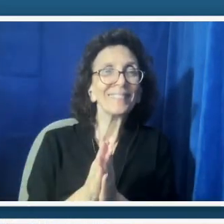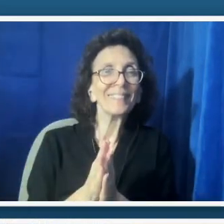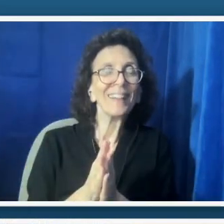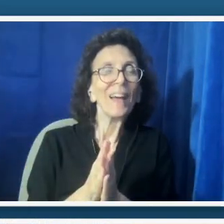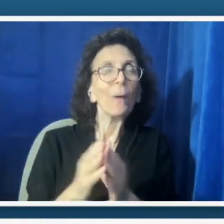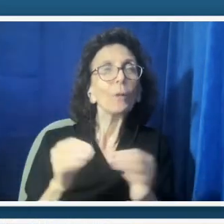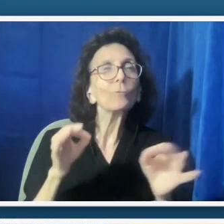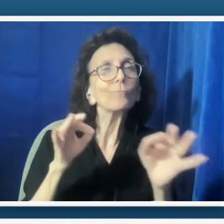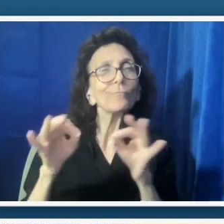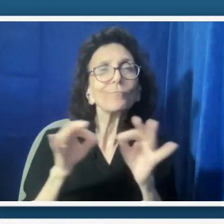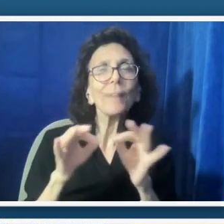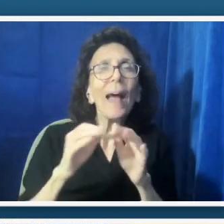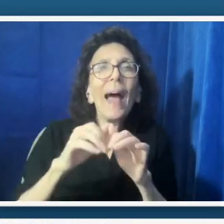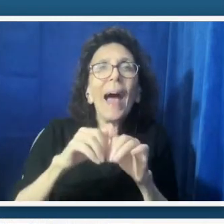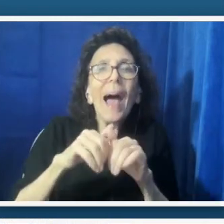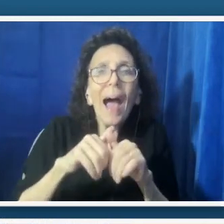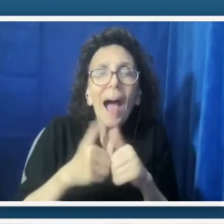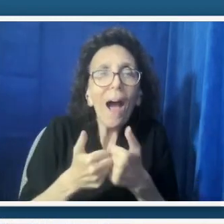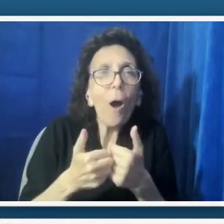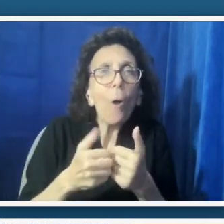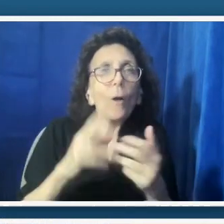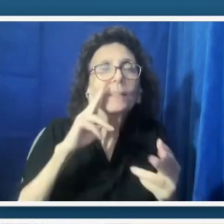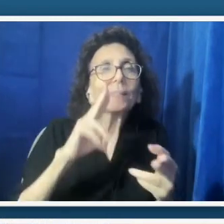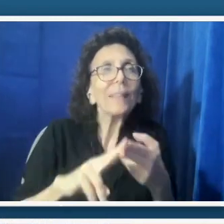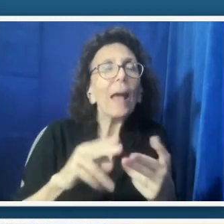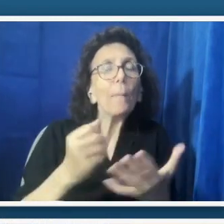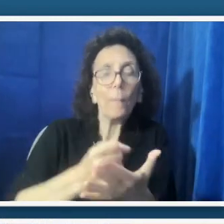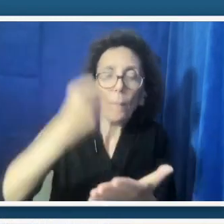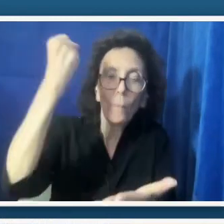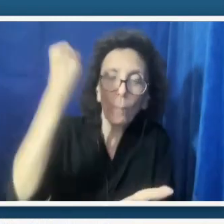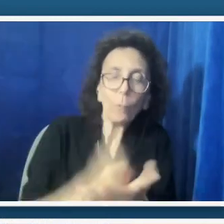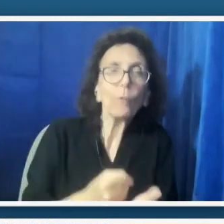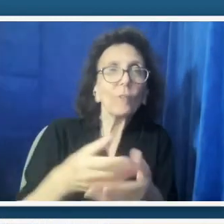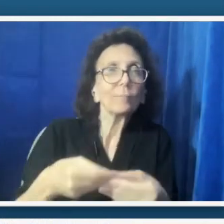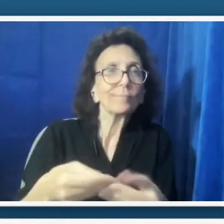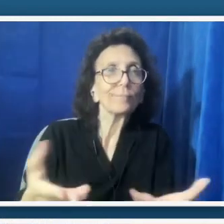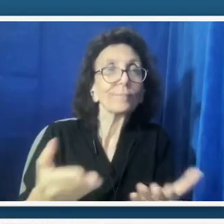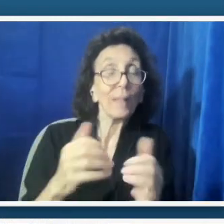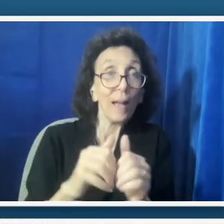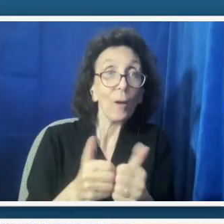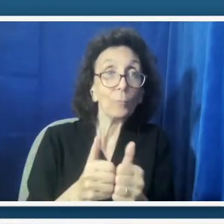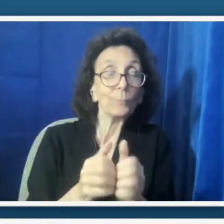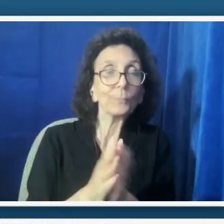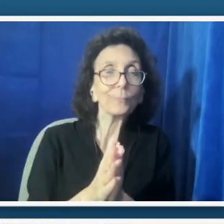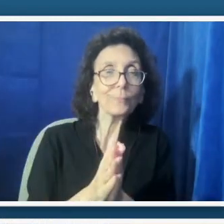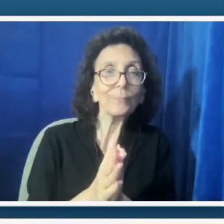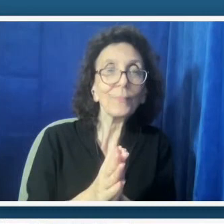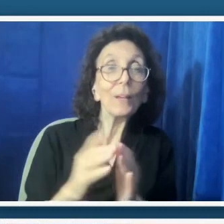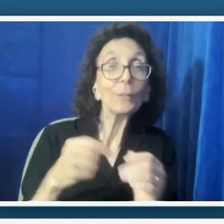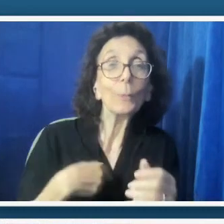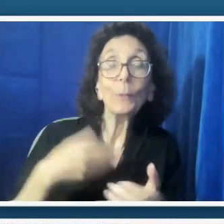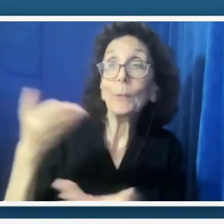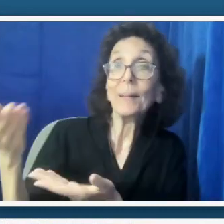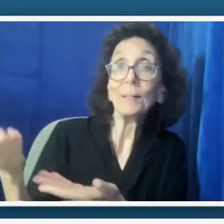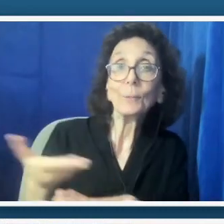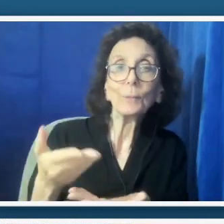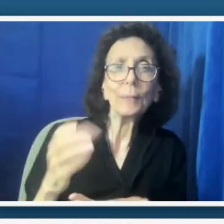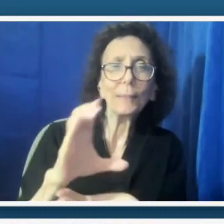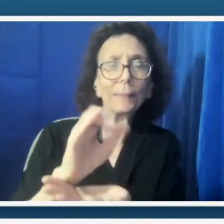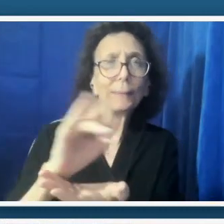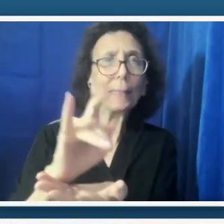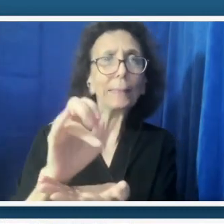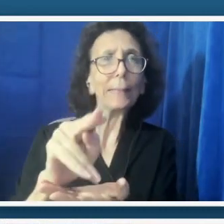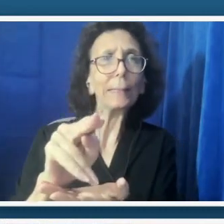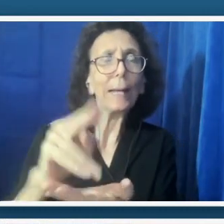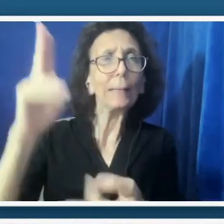light on the process stamps go through before being issued. And that means you are now going to get introduced to the Citizen Stamp